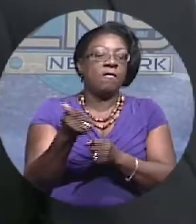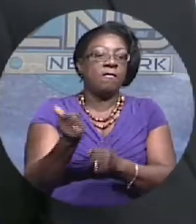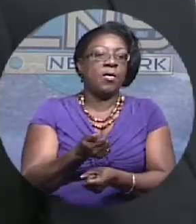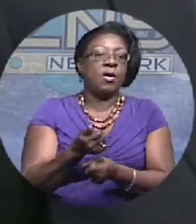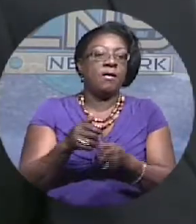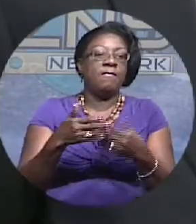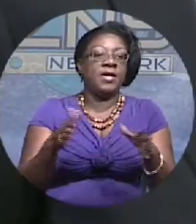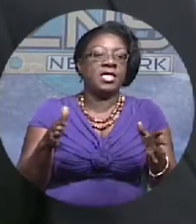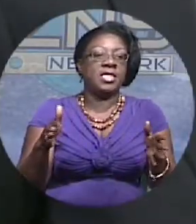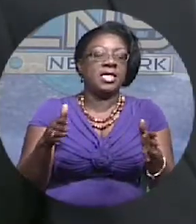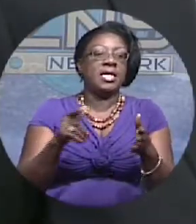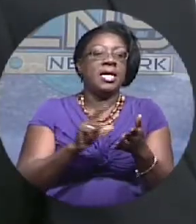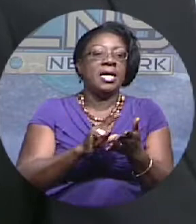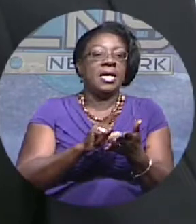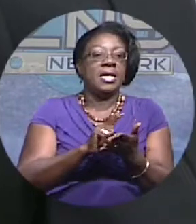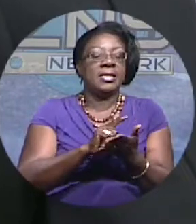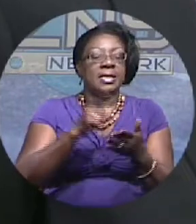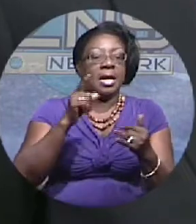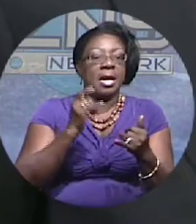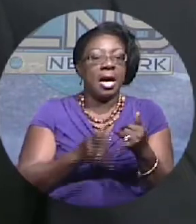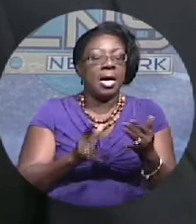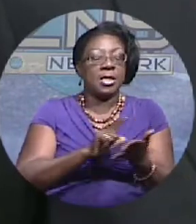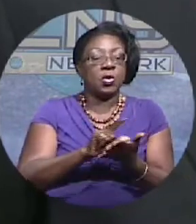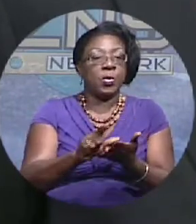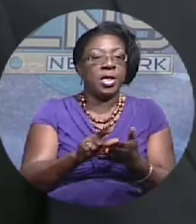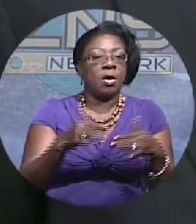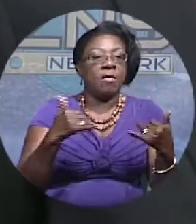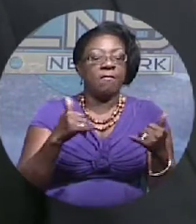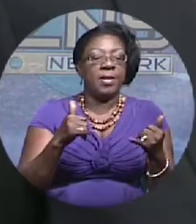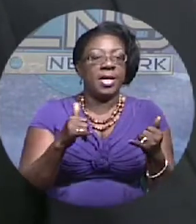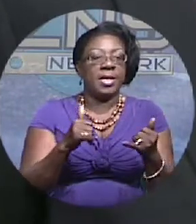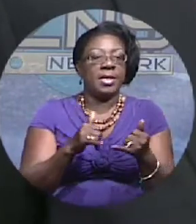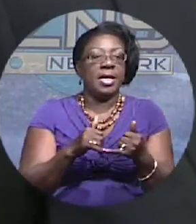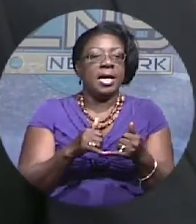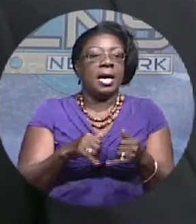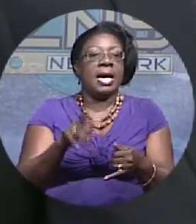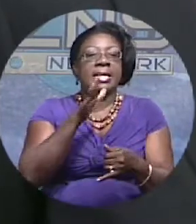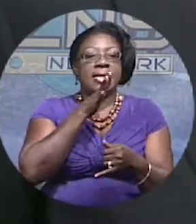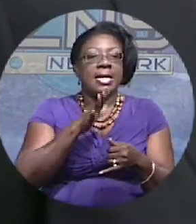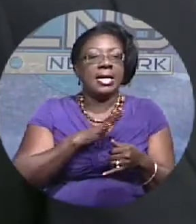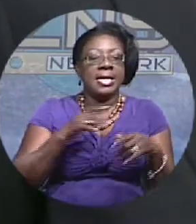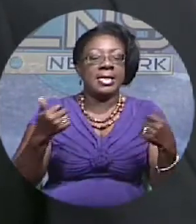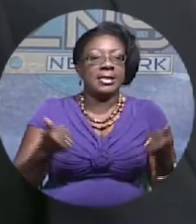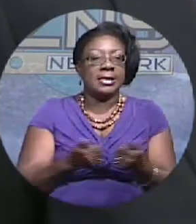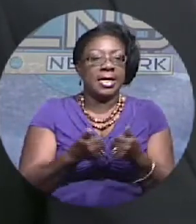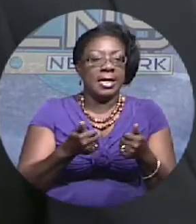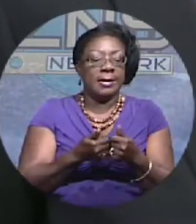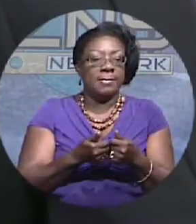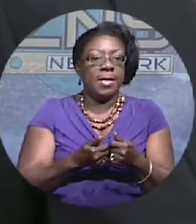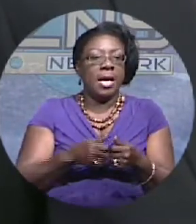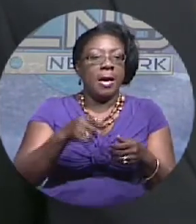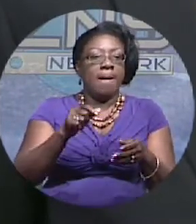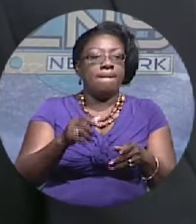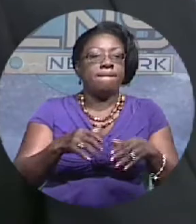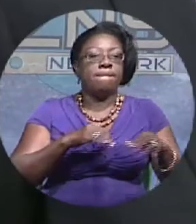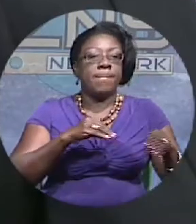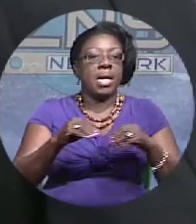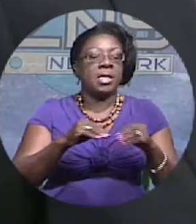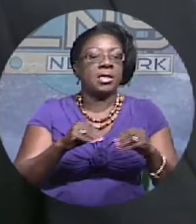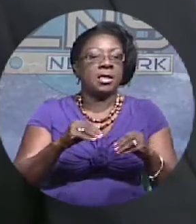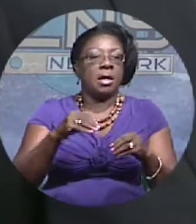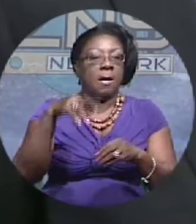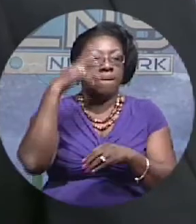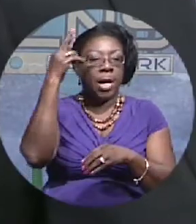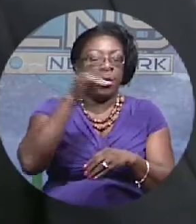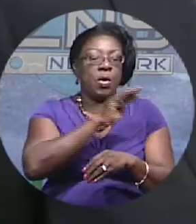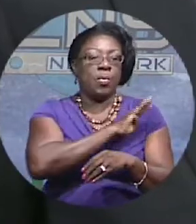It's into its final week of regular season play, and after helping the Boomer G Operators win the Lady Championship last year, manager Mario Boleg jumped ship, and he's